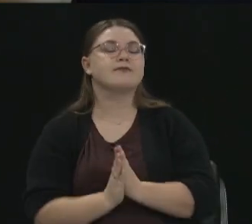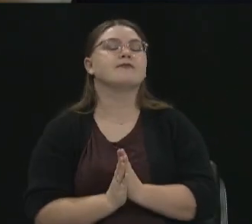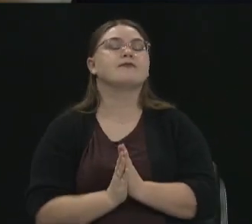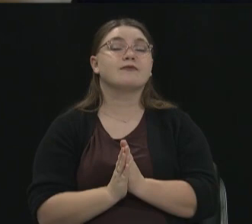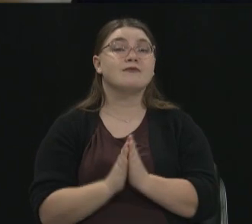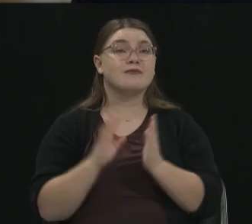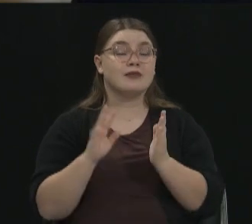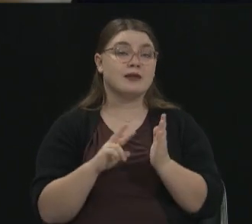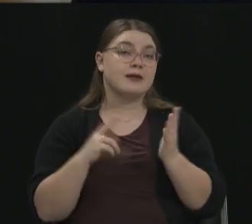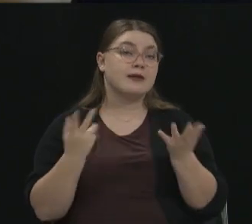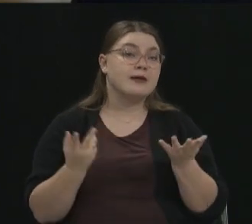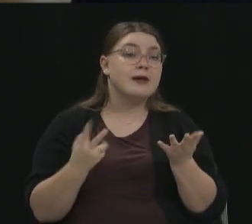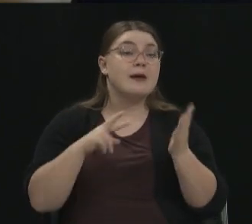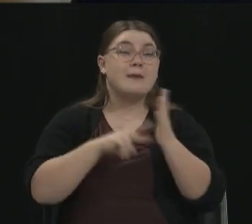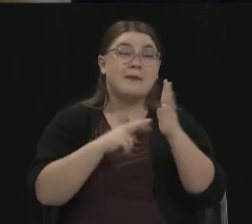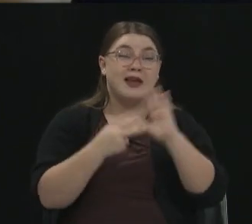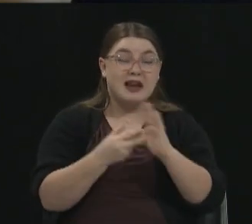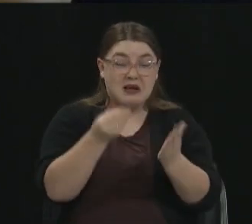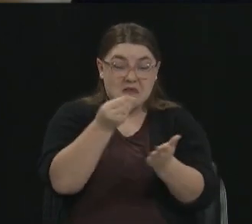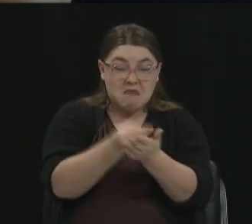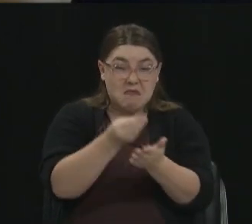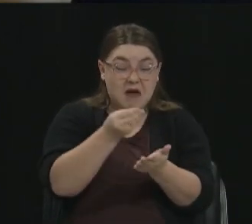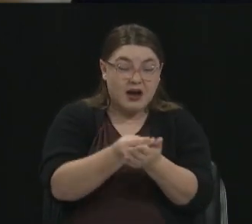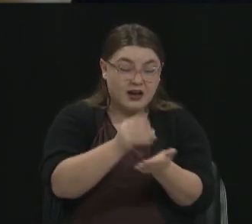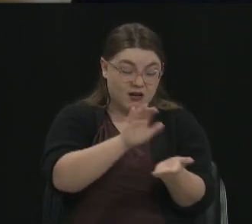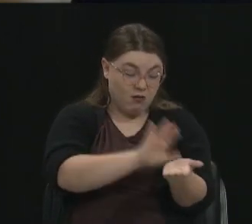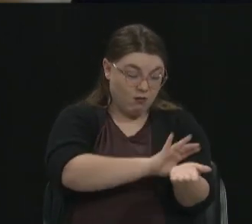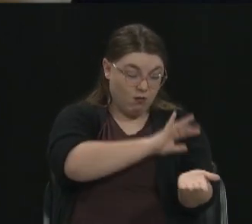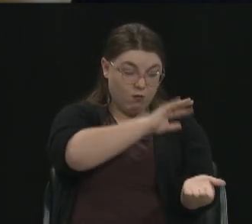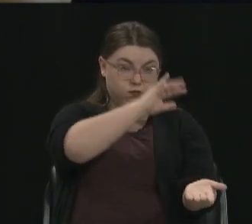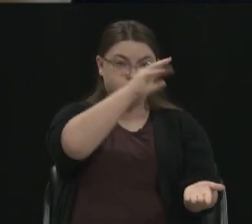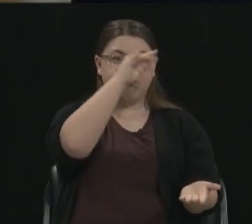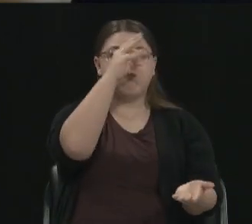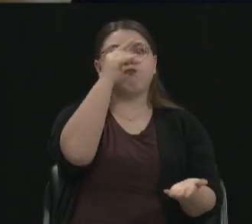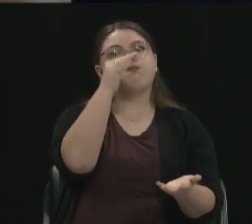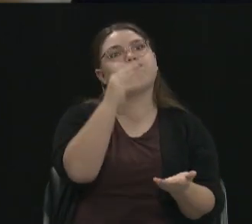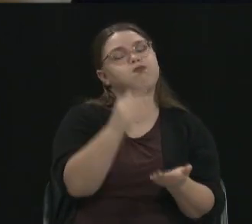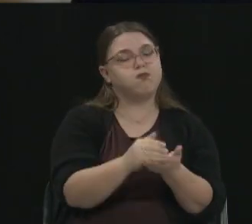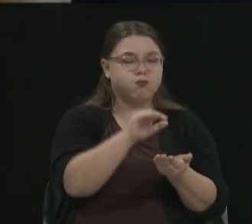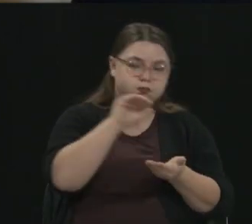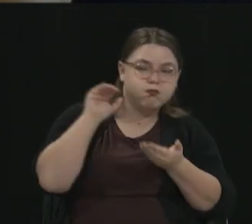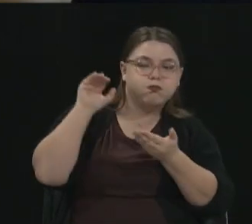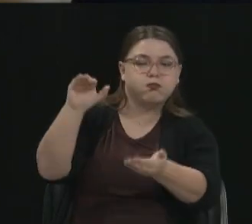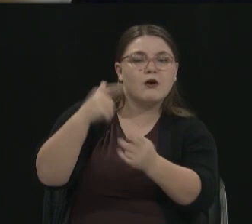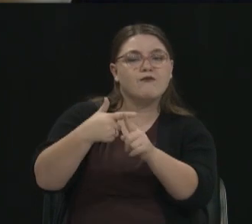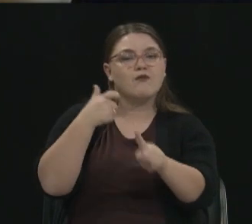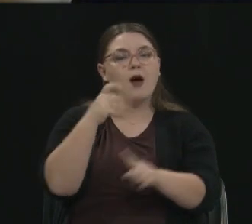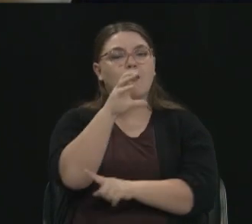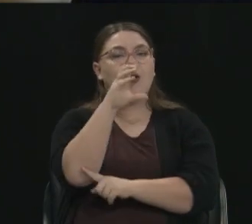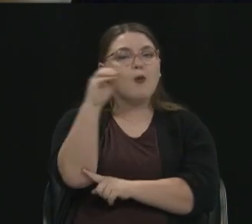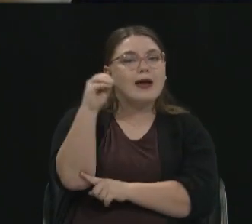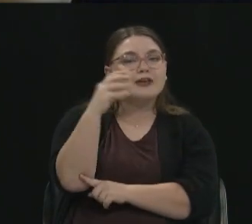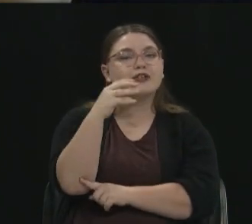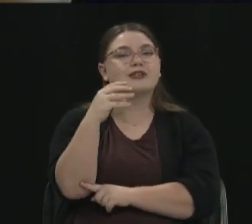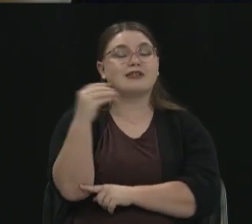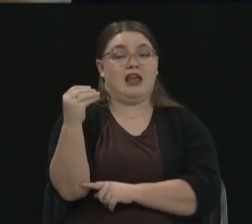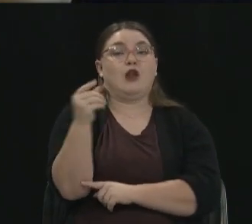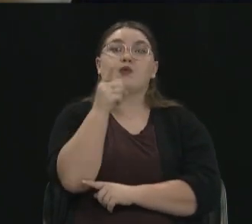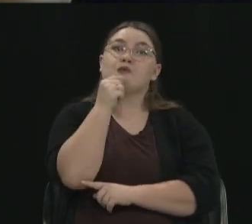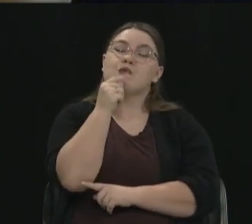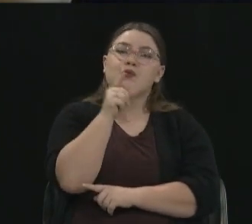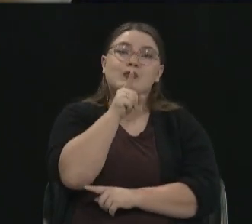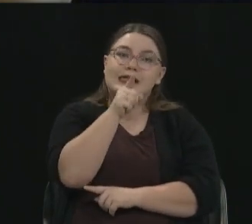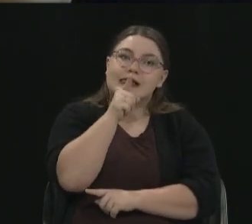money pour into politics, both for corporations, but the real increase has been by